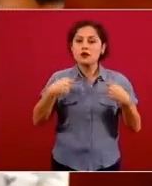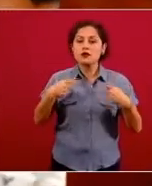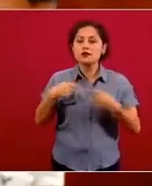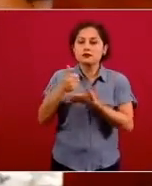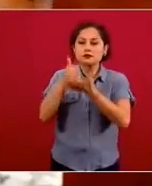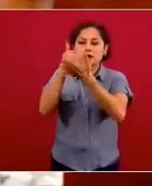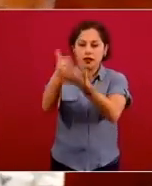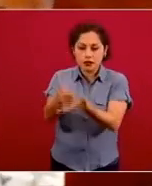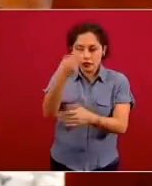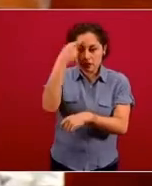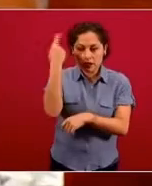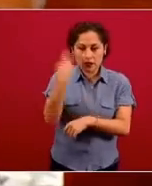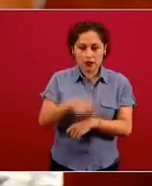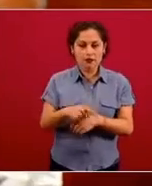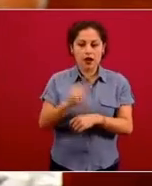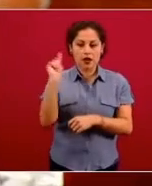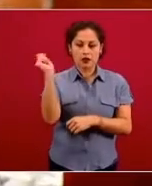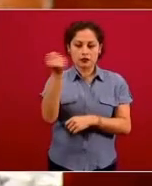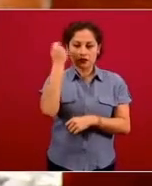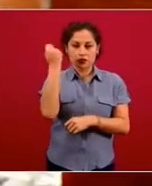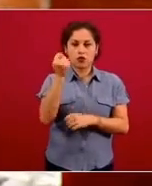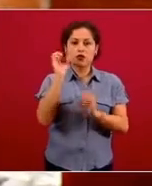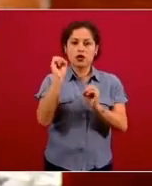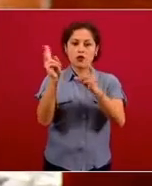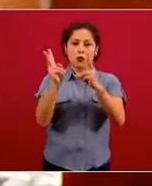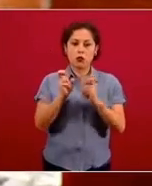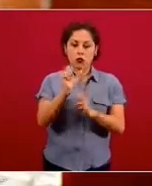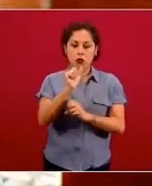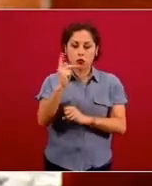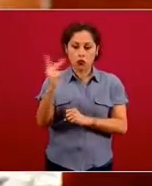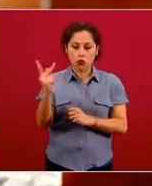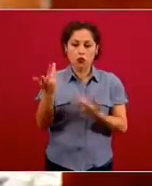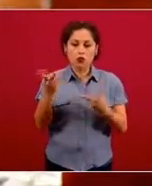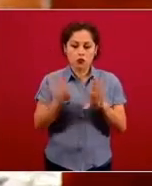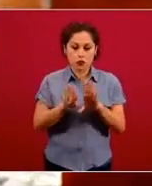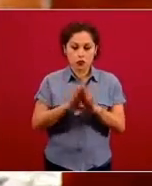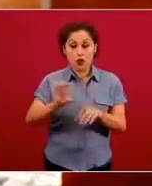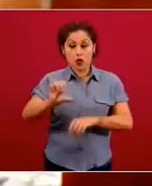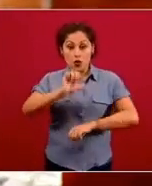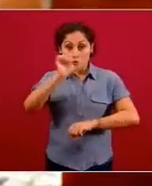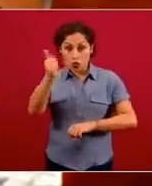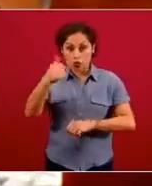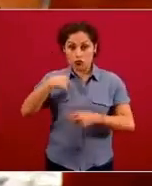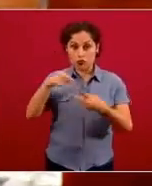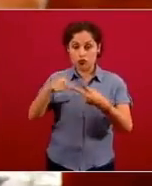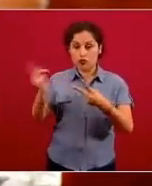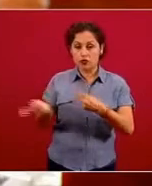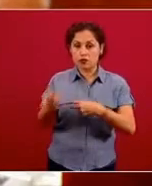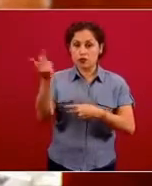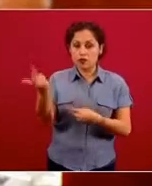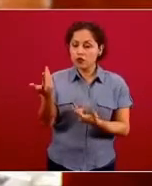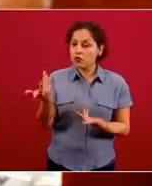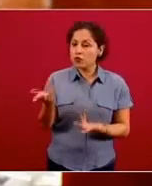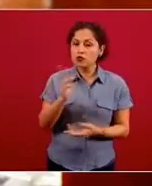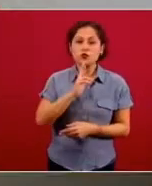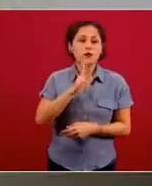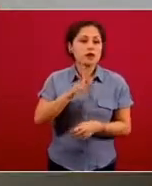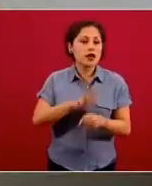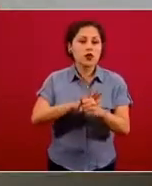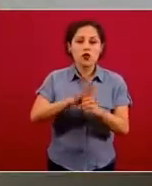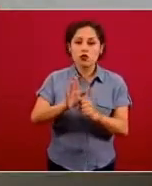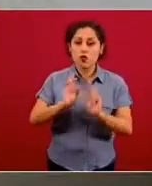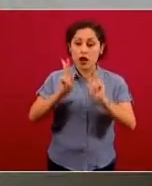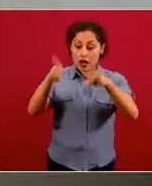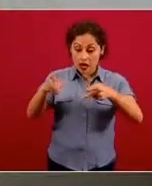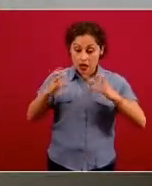do, they need help from somebody else so that they can access platforms. My second question is, what